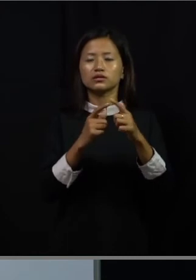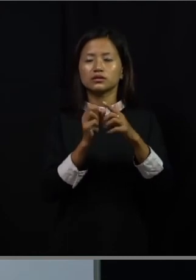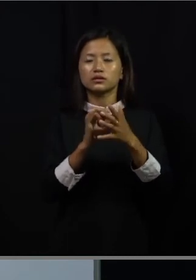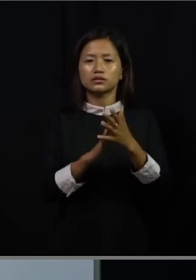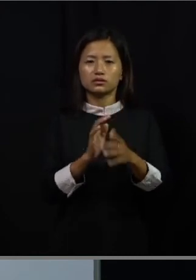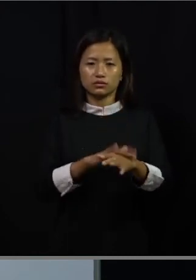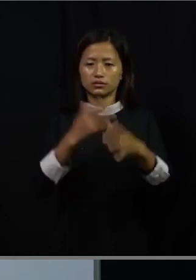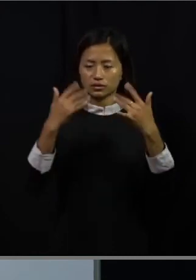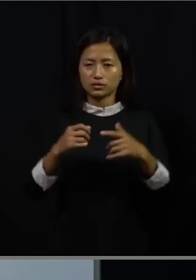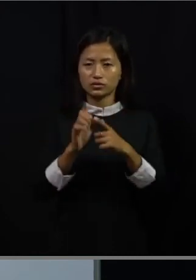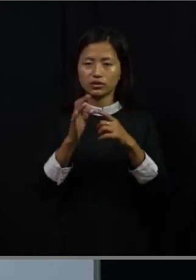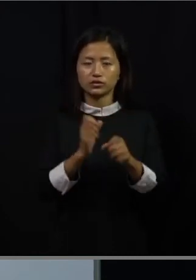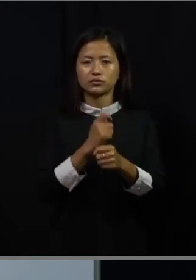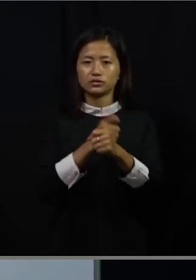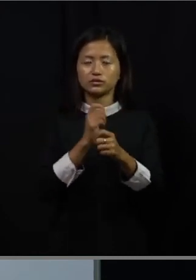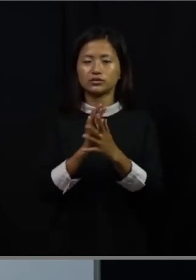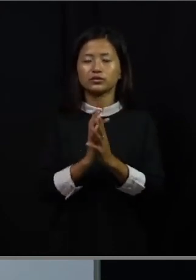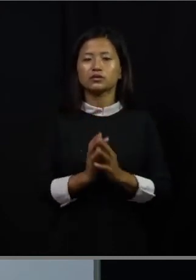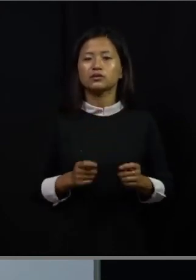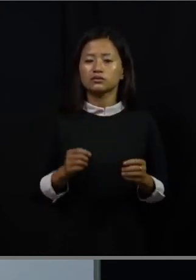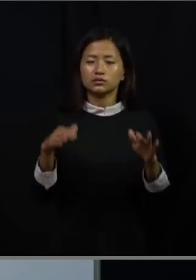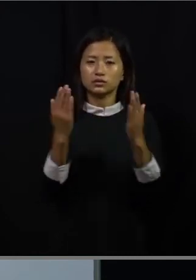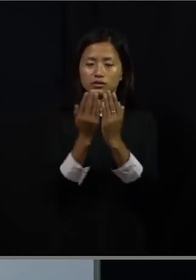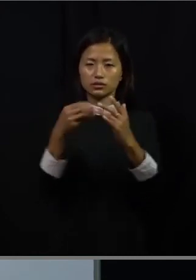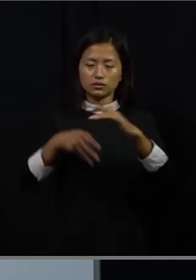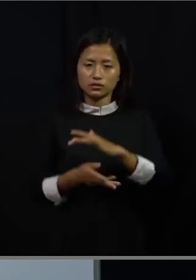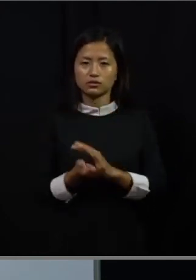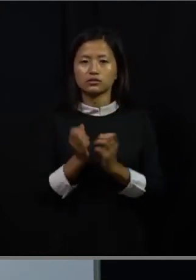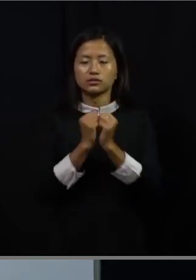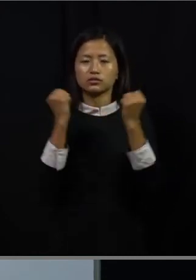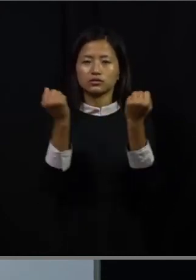another society, right? So all those things are studied under this